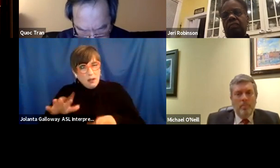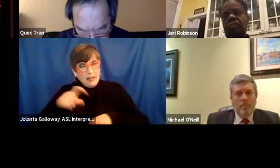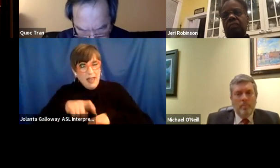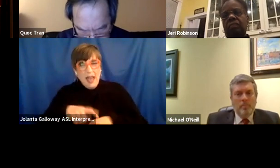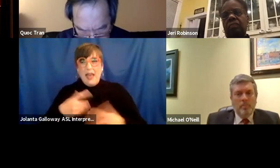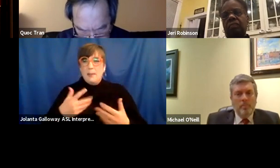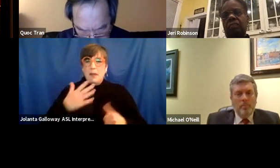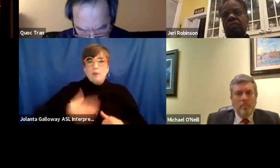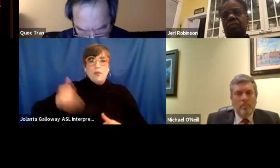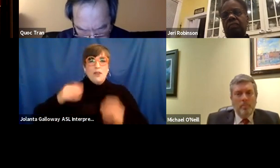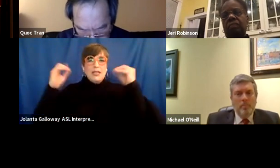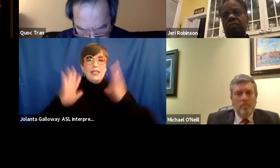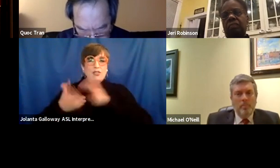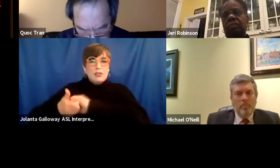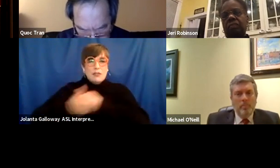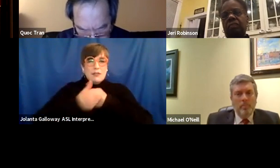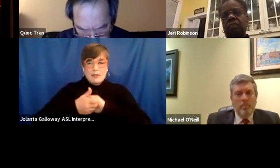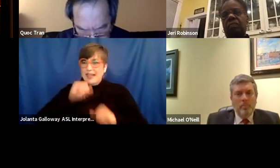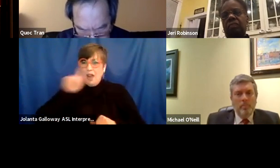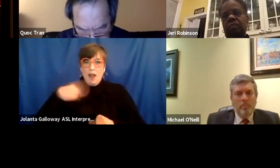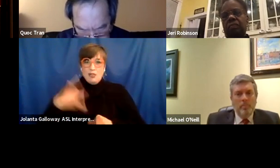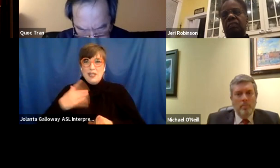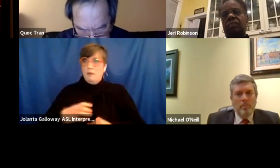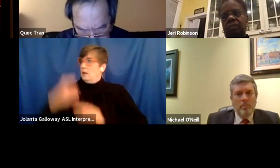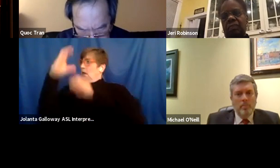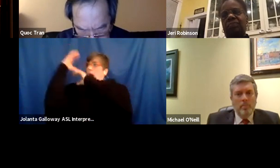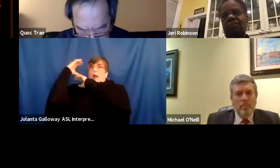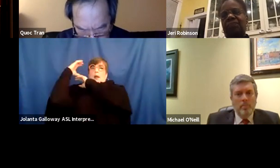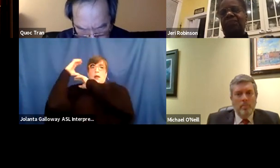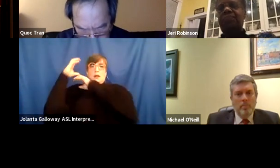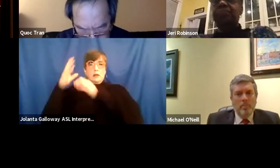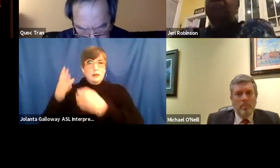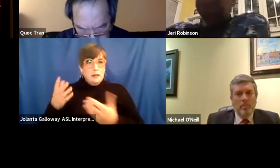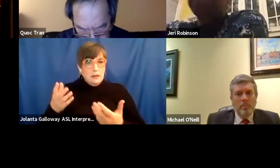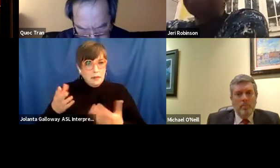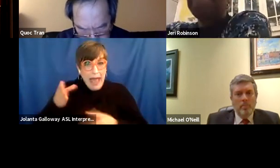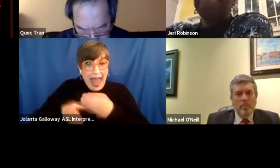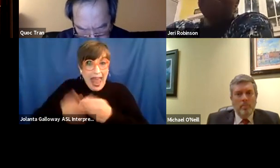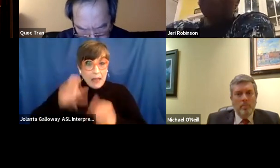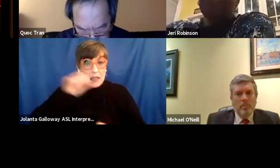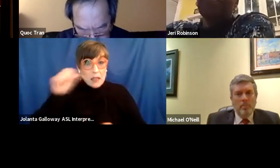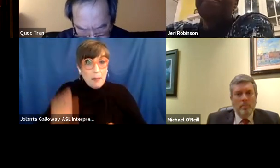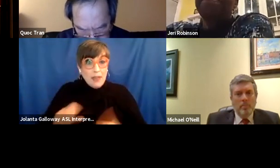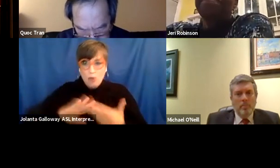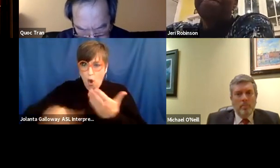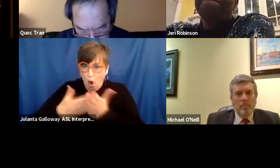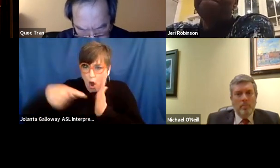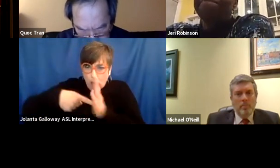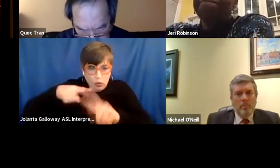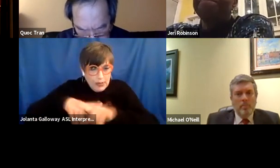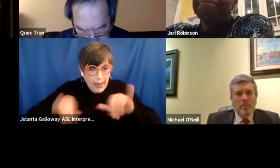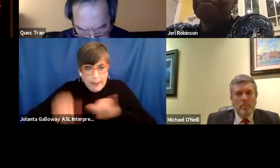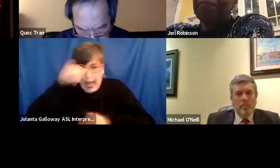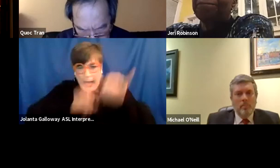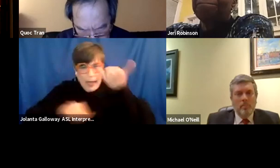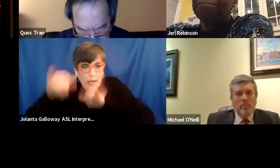collaborate together so that they're not piled on at the end of a semester or quarter and trimester, where you